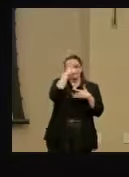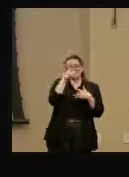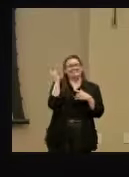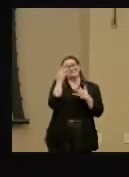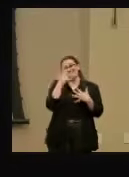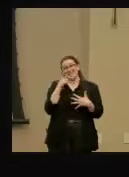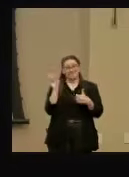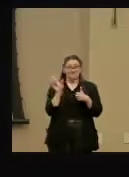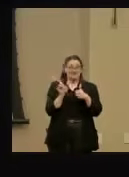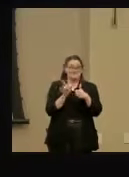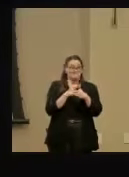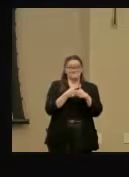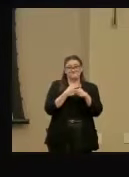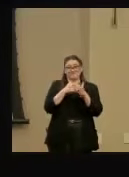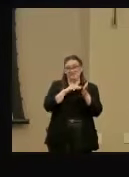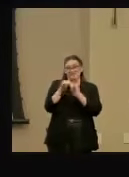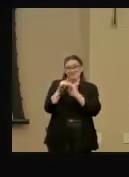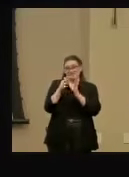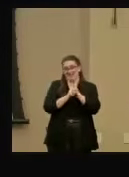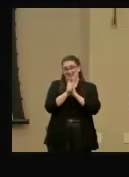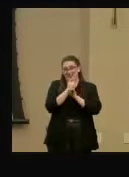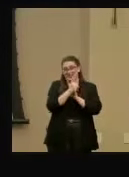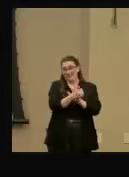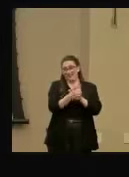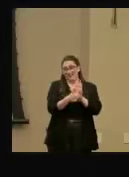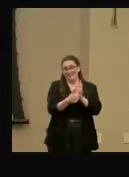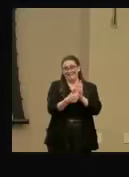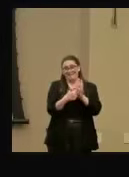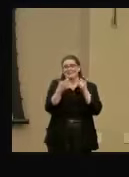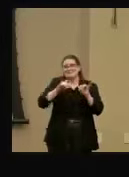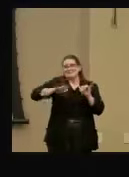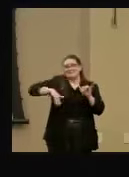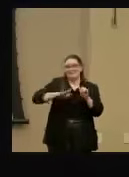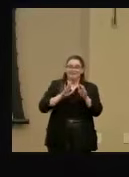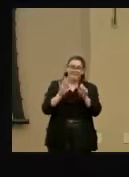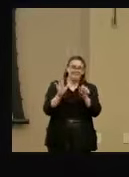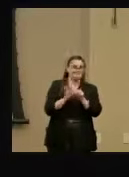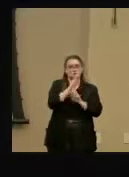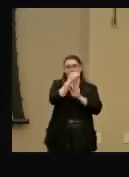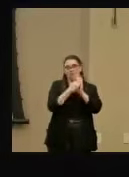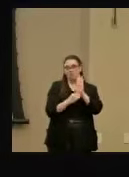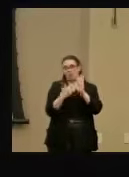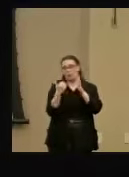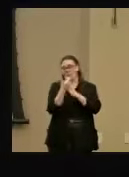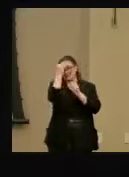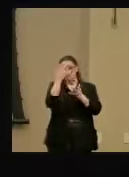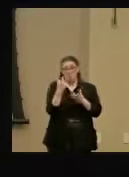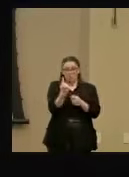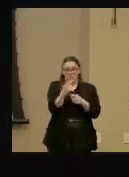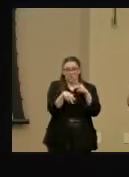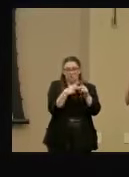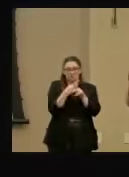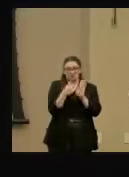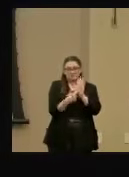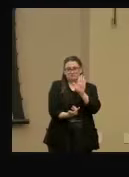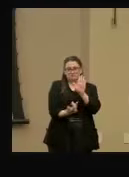I mean, 2020 is not that long ago, and it is still not been fully updated yet. So we only have one iteration, and I